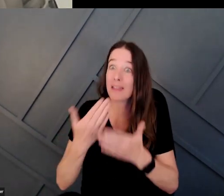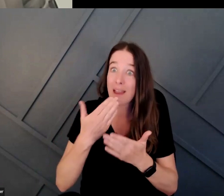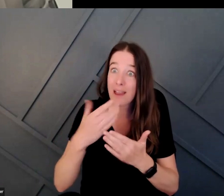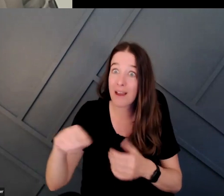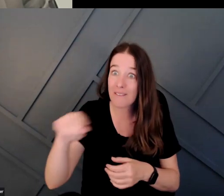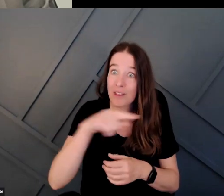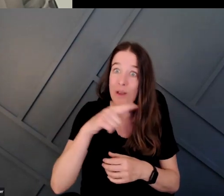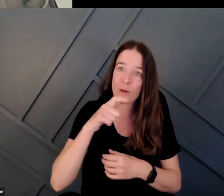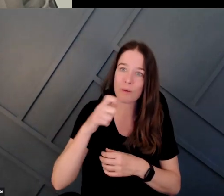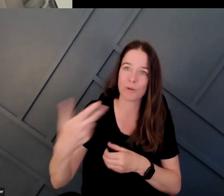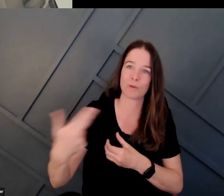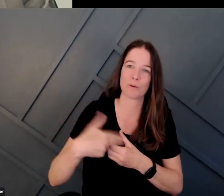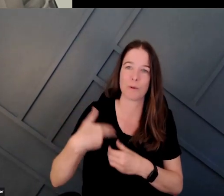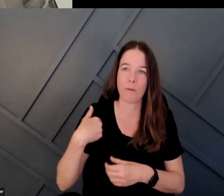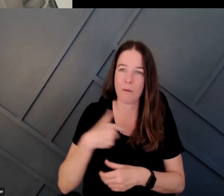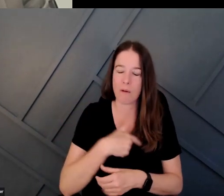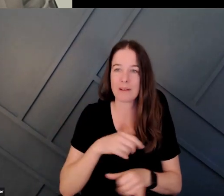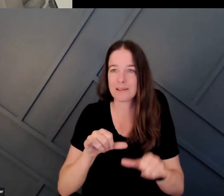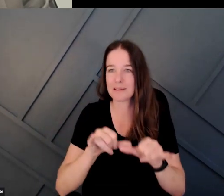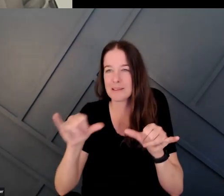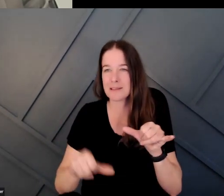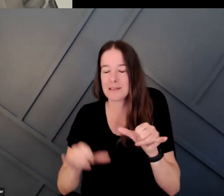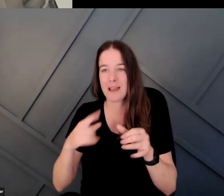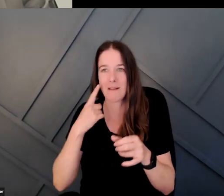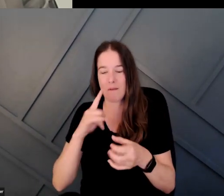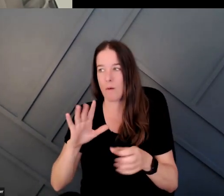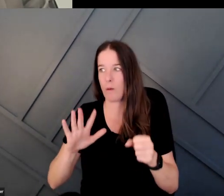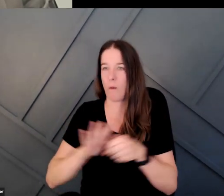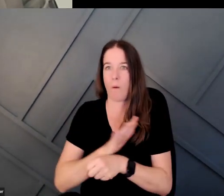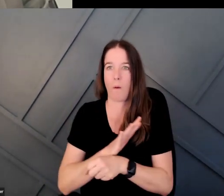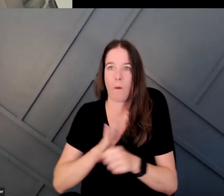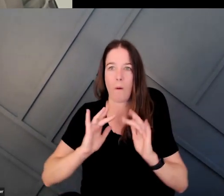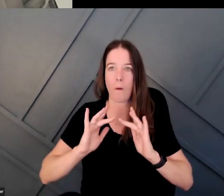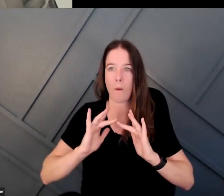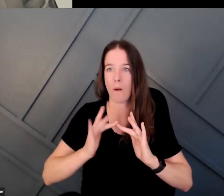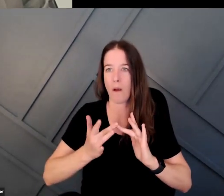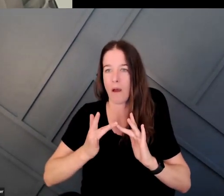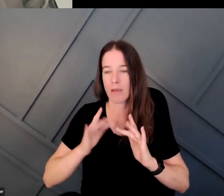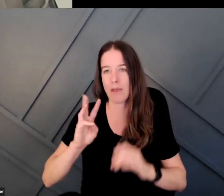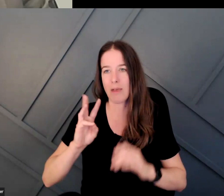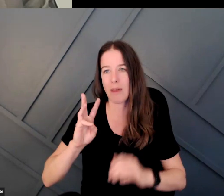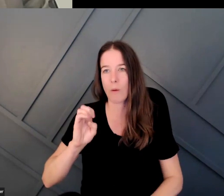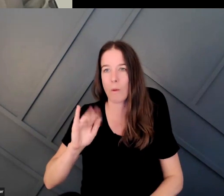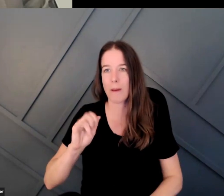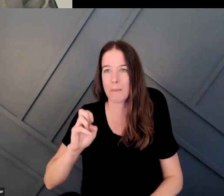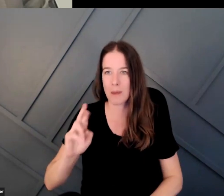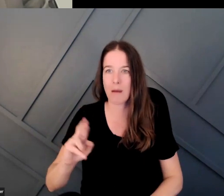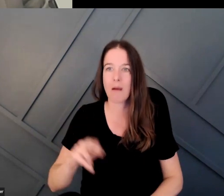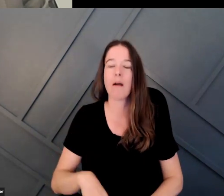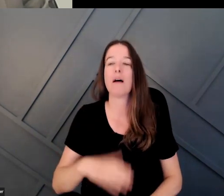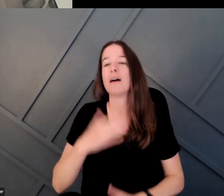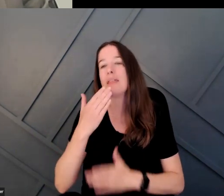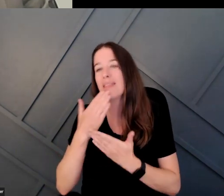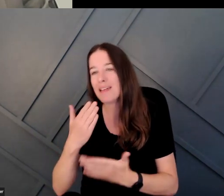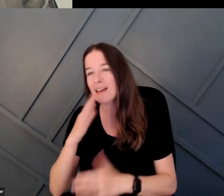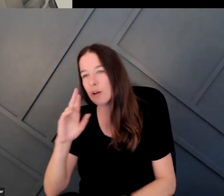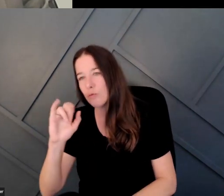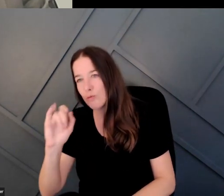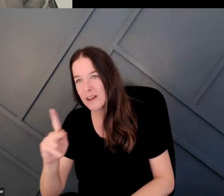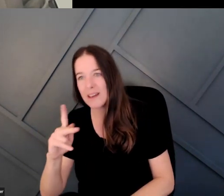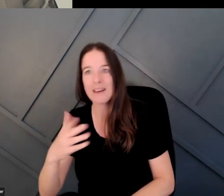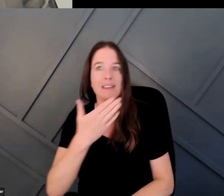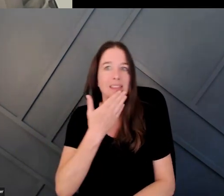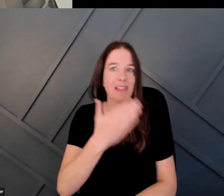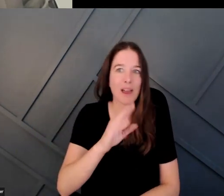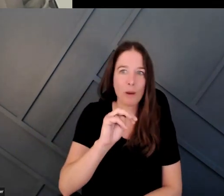stay on for the entirety of the webinar. And thank you so much to Rick and Maggie and Sherman,